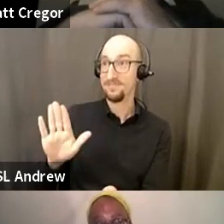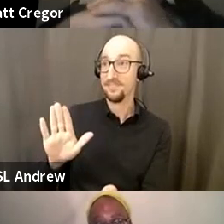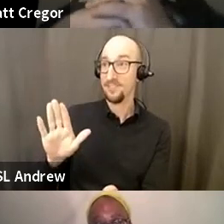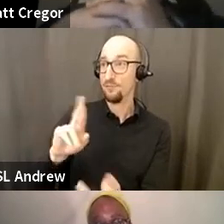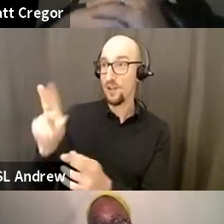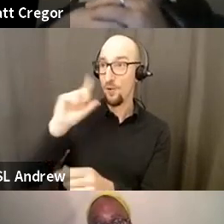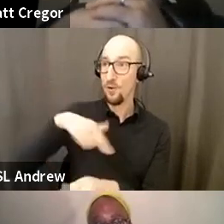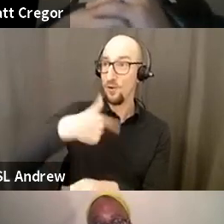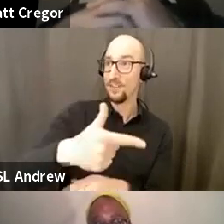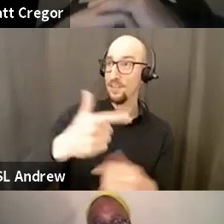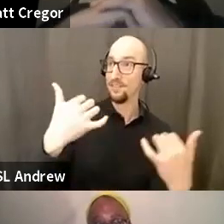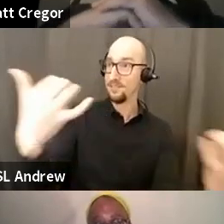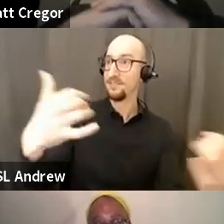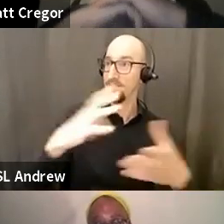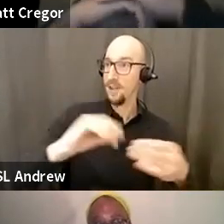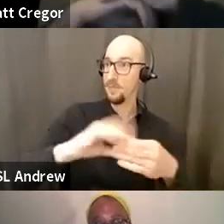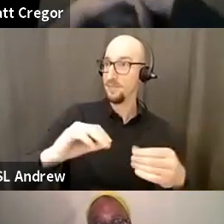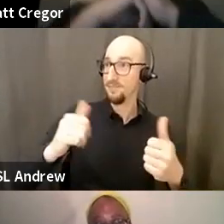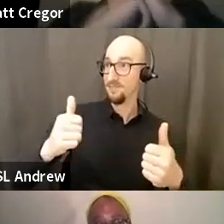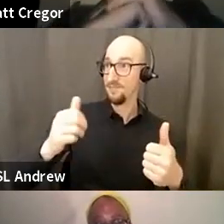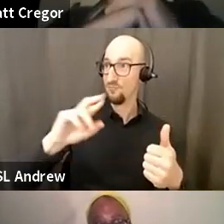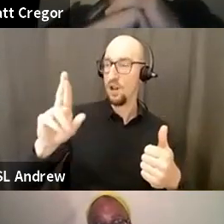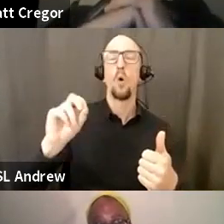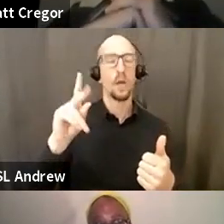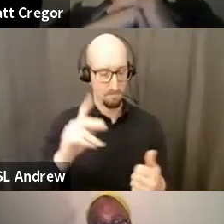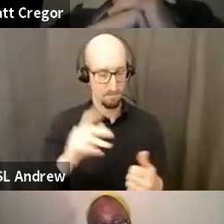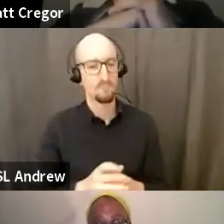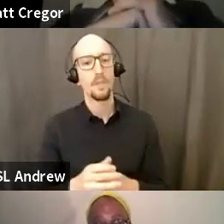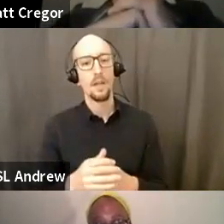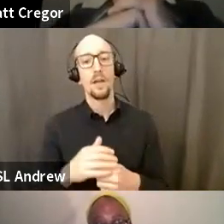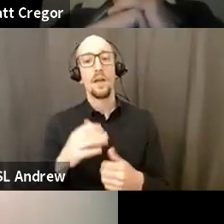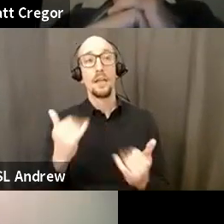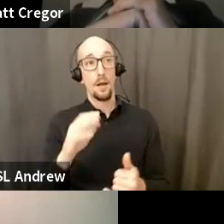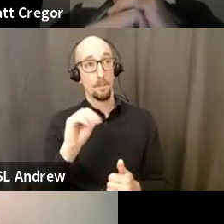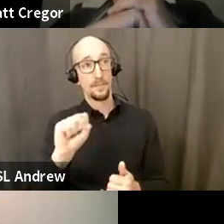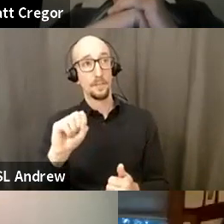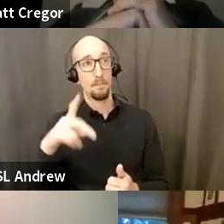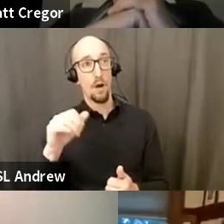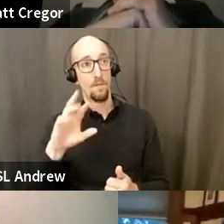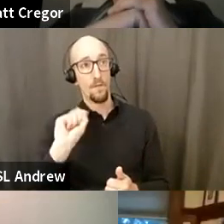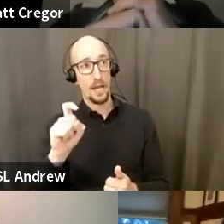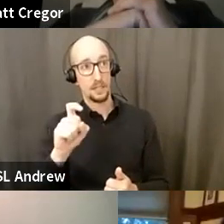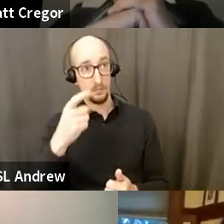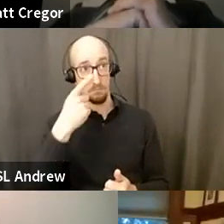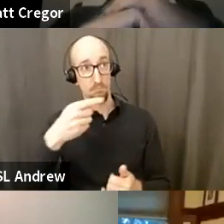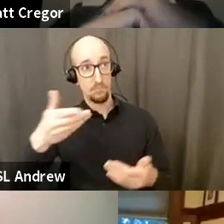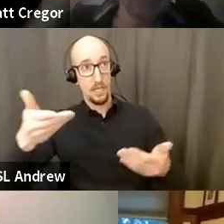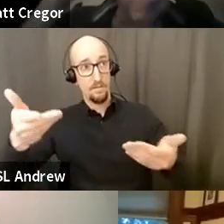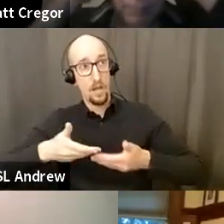Perfect. So then let's do that. Ms. Parvex, can we